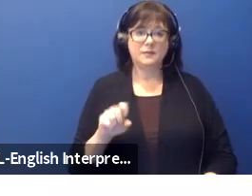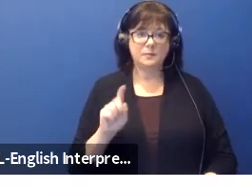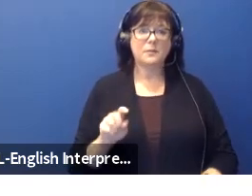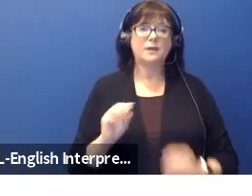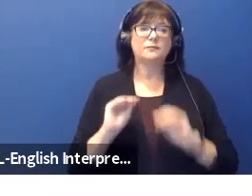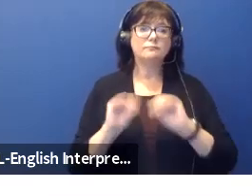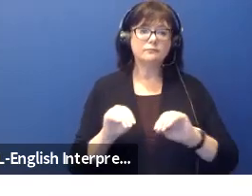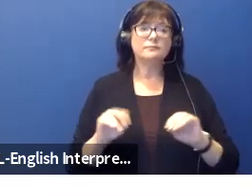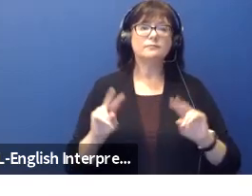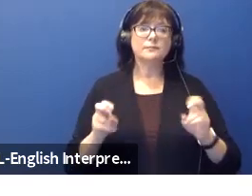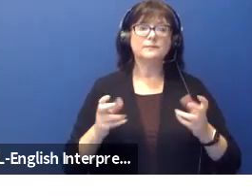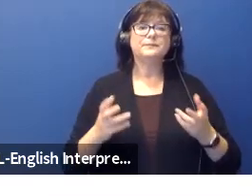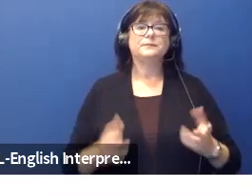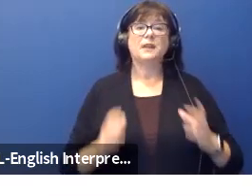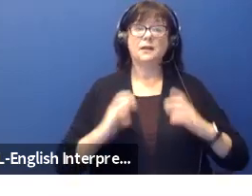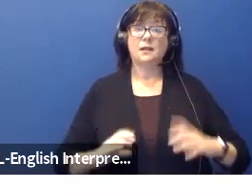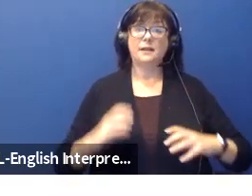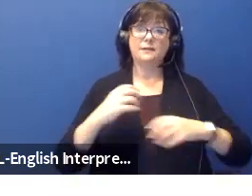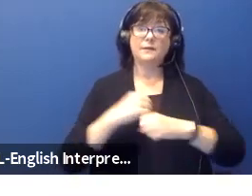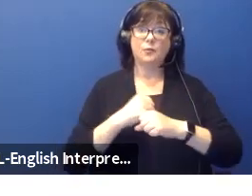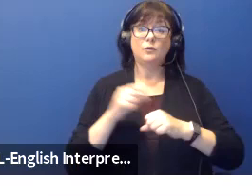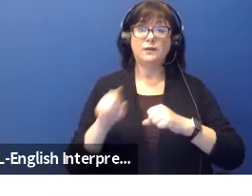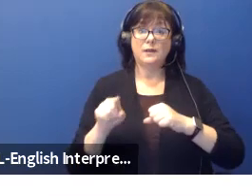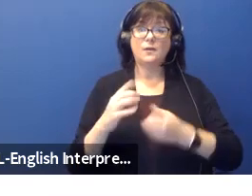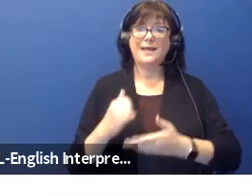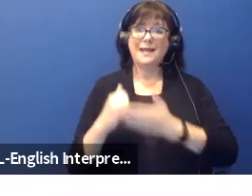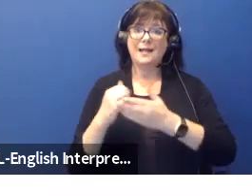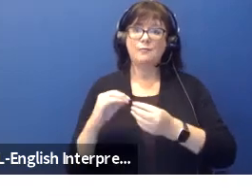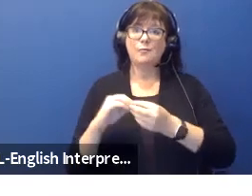indicators and getting as many ticky boxes as you can toward that 30%.